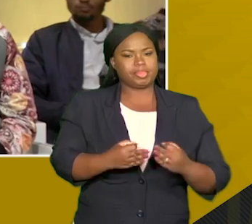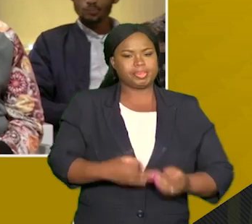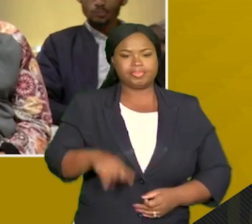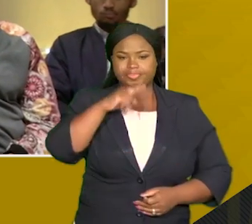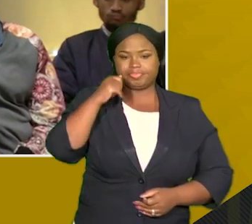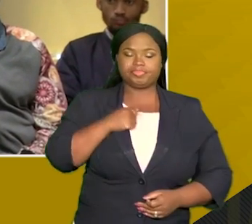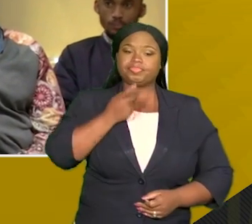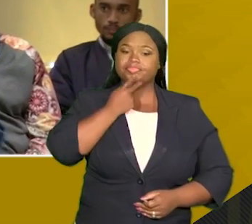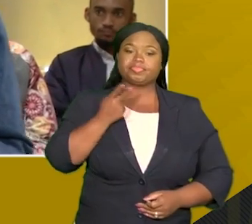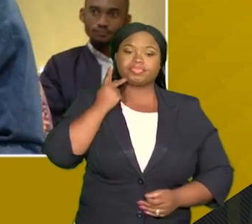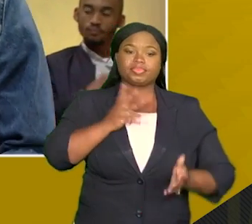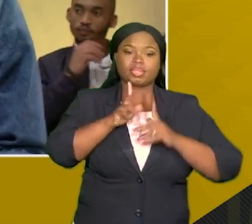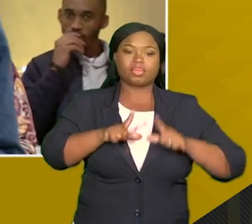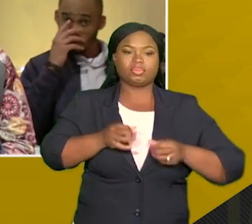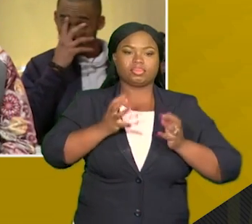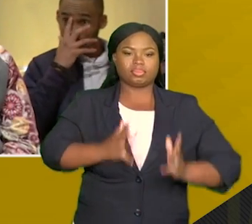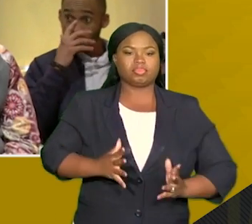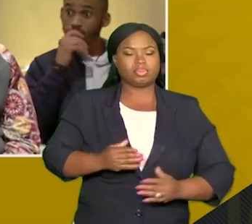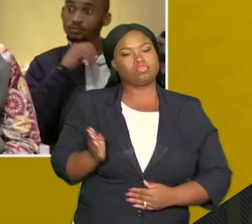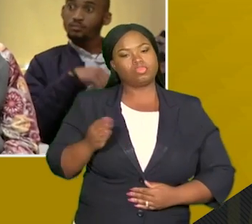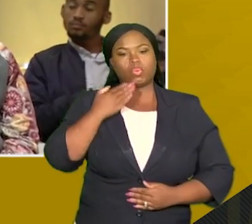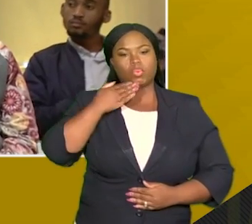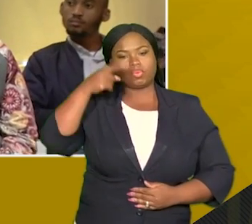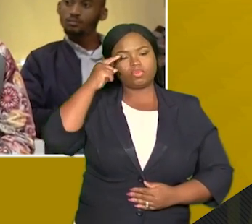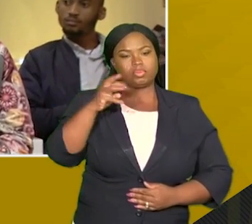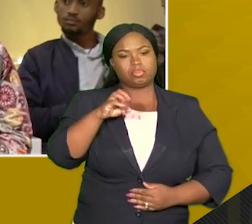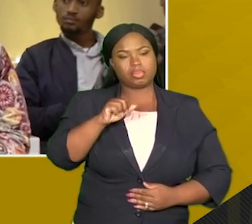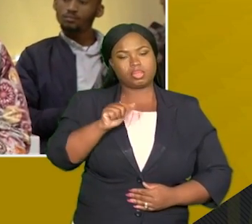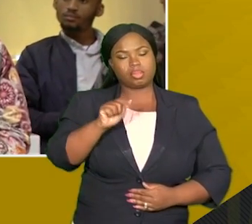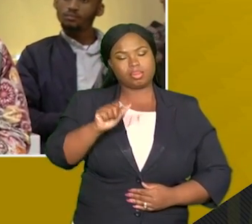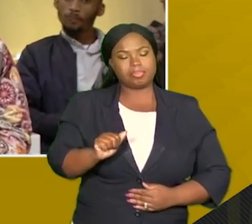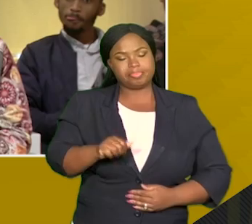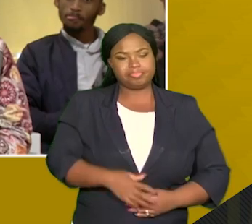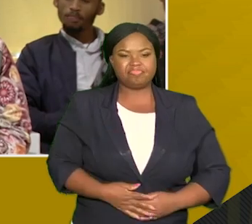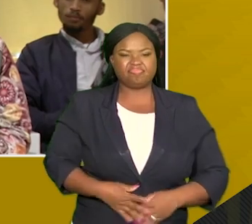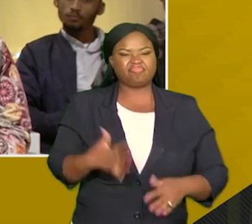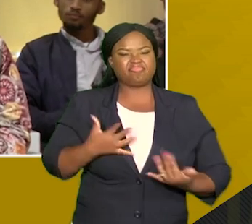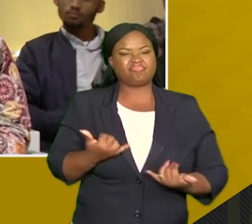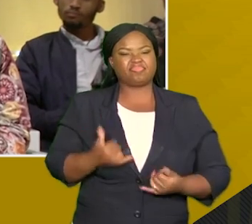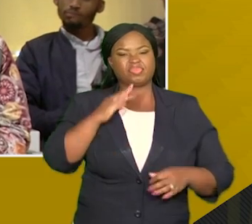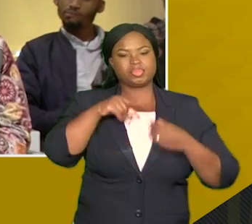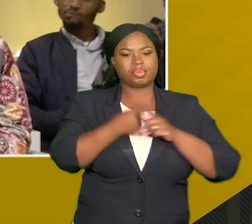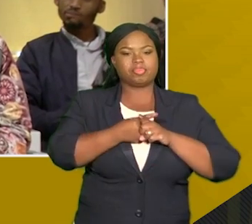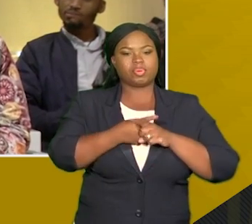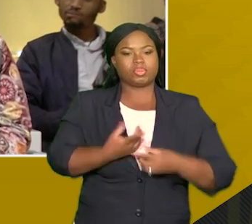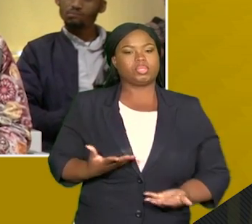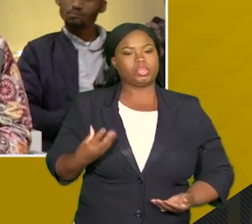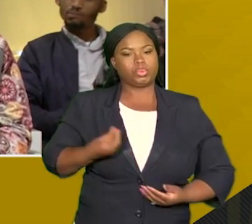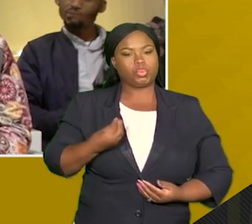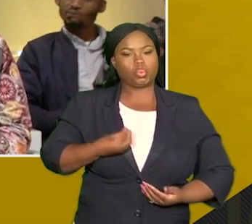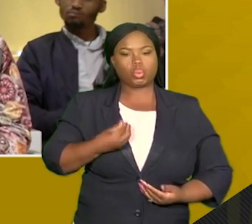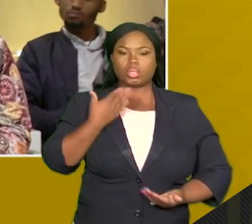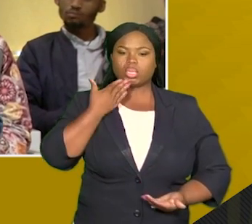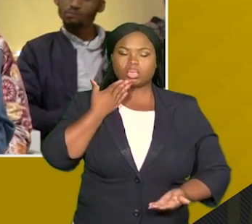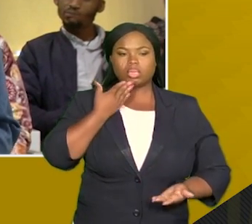wa ka Shandu ka toko yena o toliga go limle zandla o se fortune madlala. And I'm just beka abantwana ba maphoyisa impila abaziphilayo